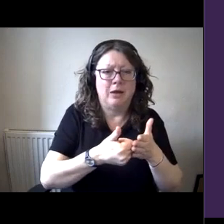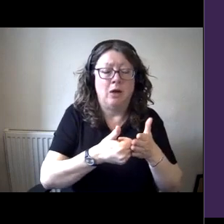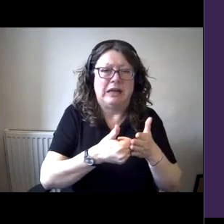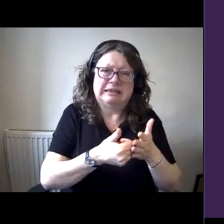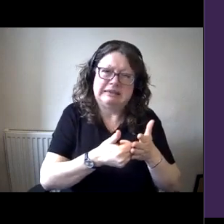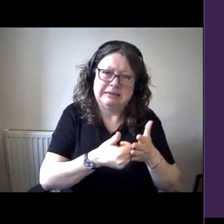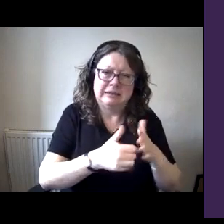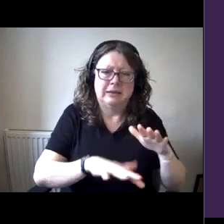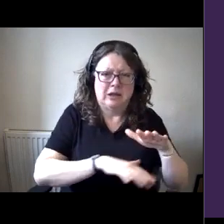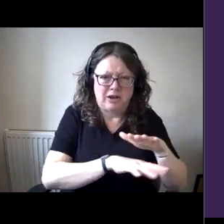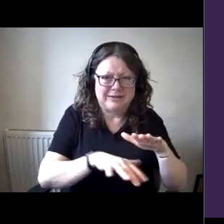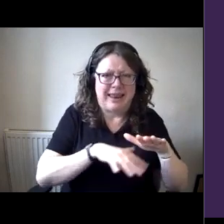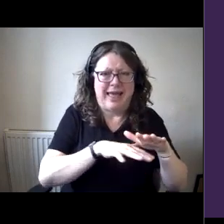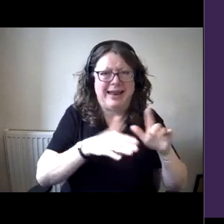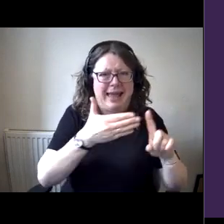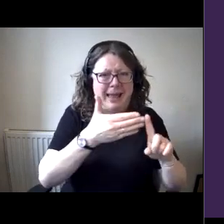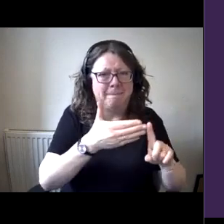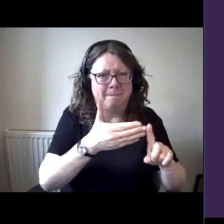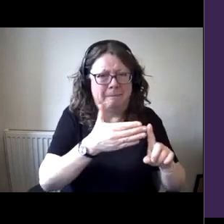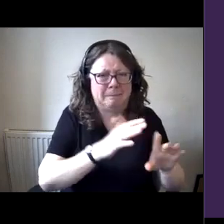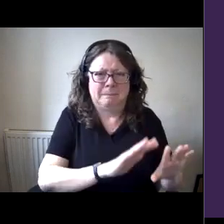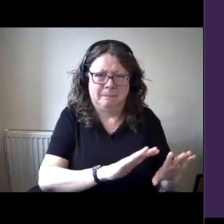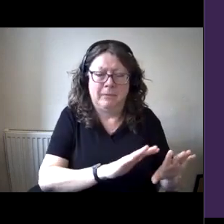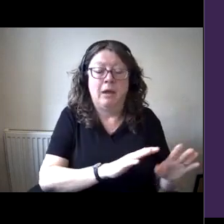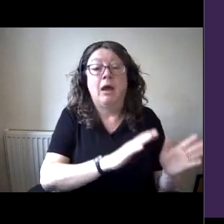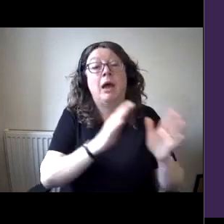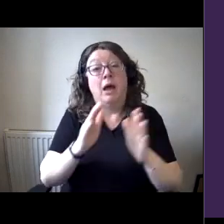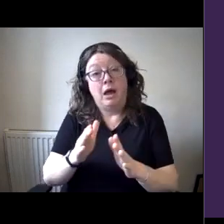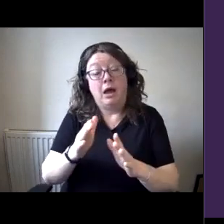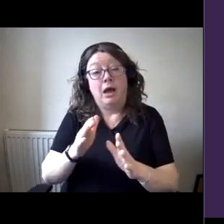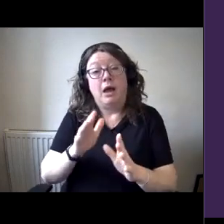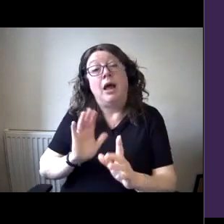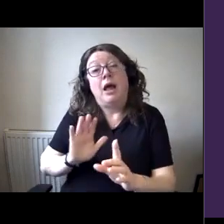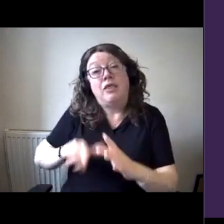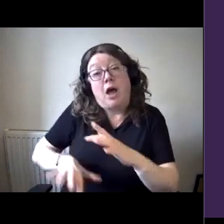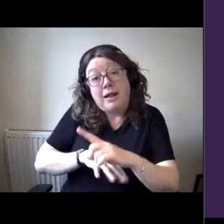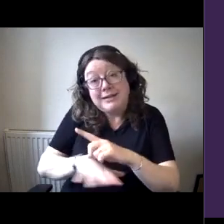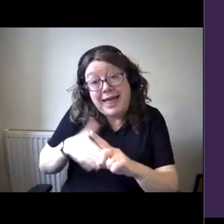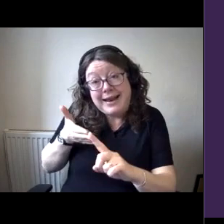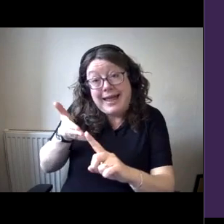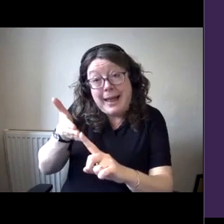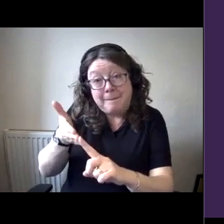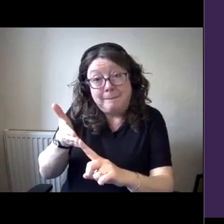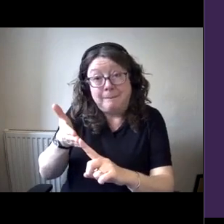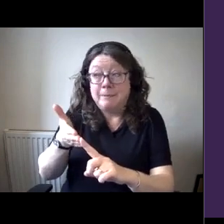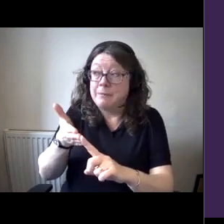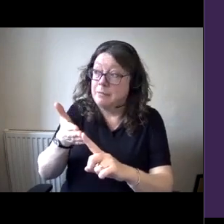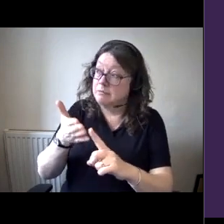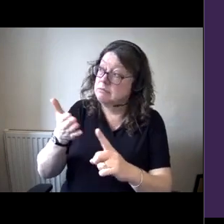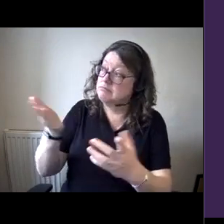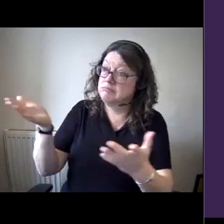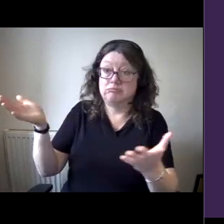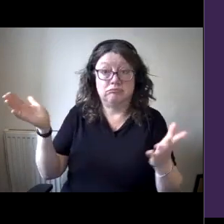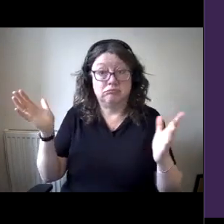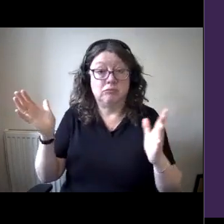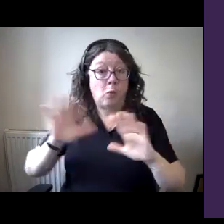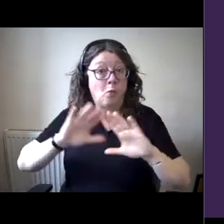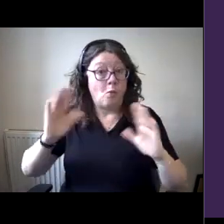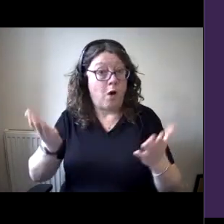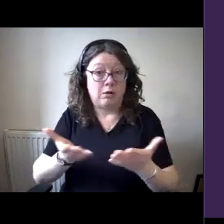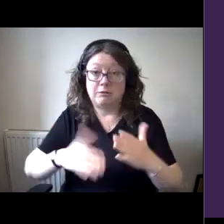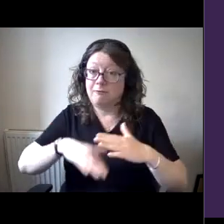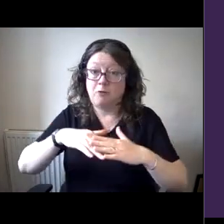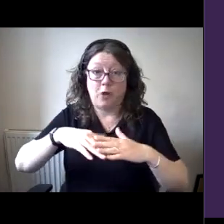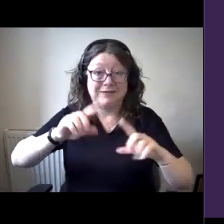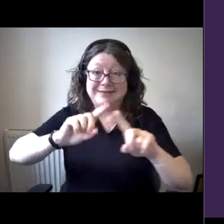neurodiversity is the norm, that we all think differently and that's perfectly okay, and we're all finding a way in this life,